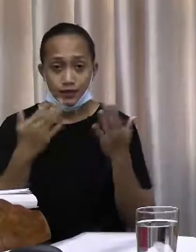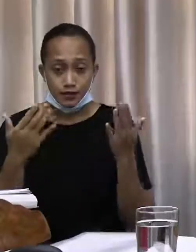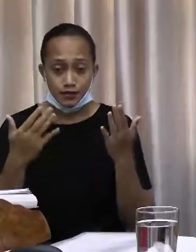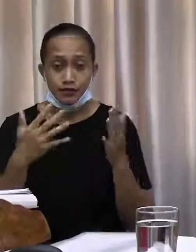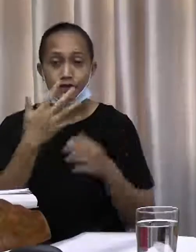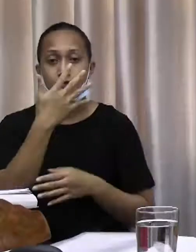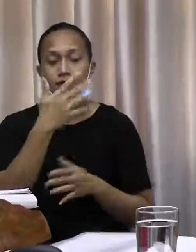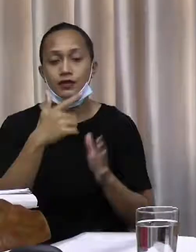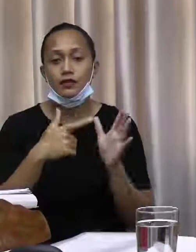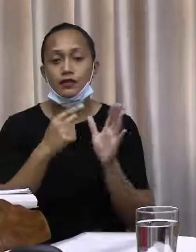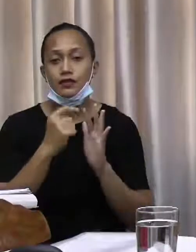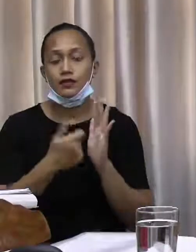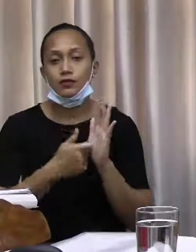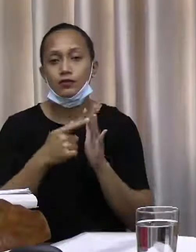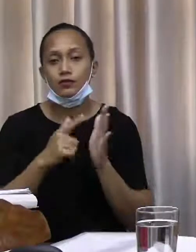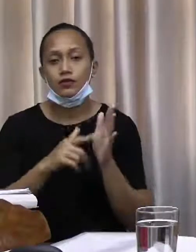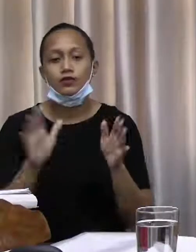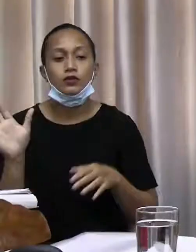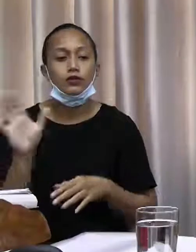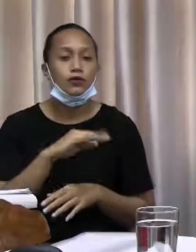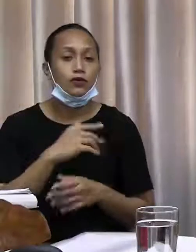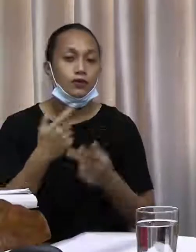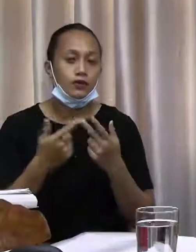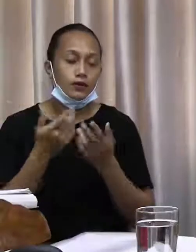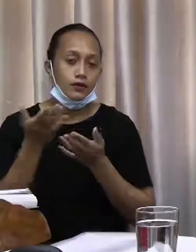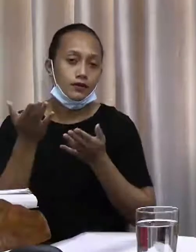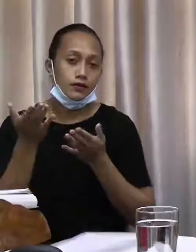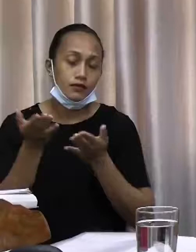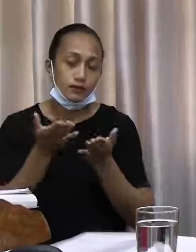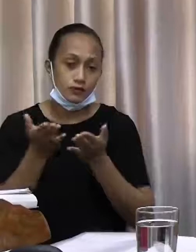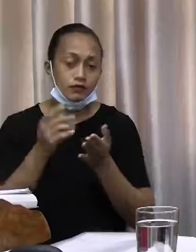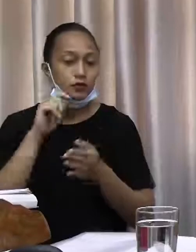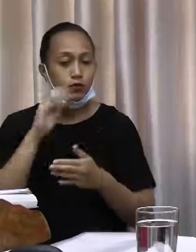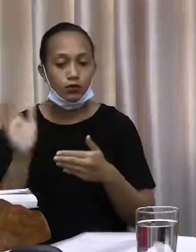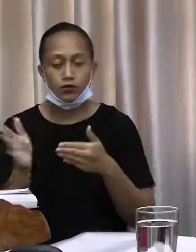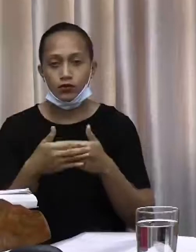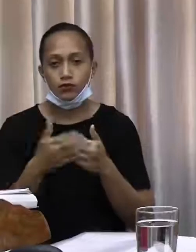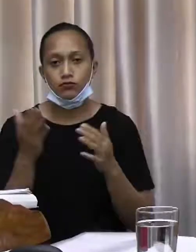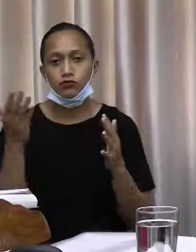All other services will close throughout the 2 weeks.